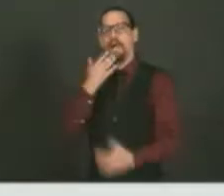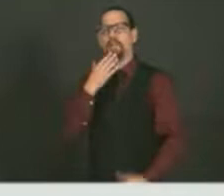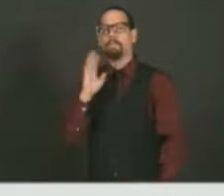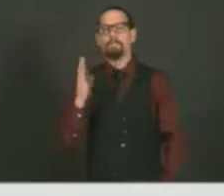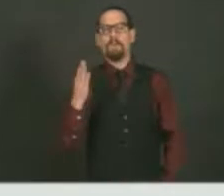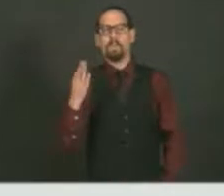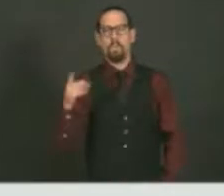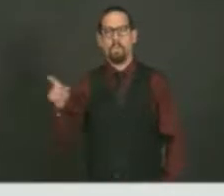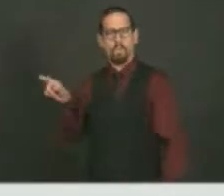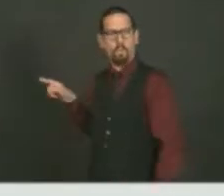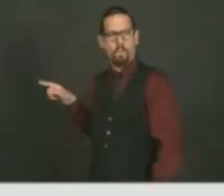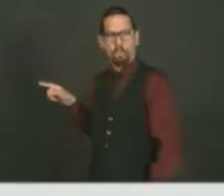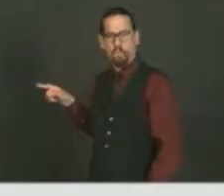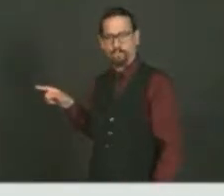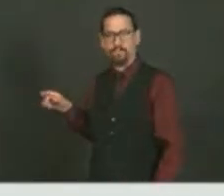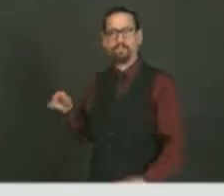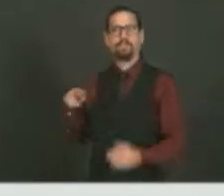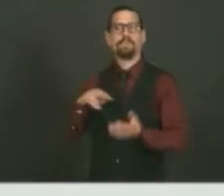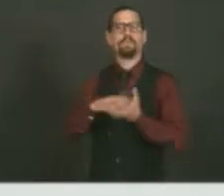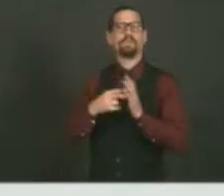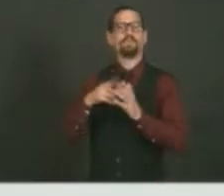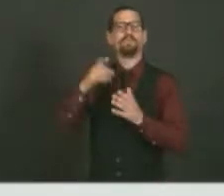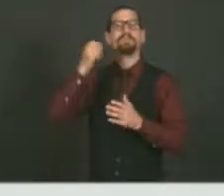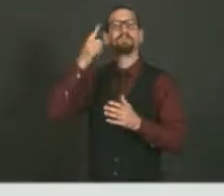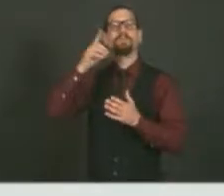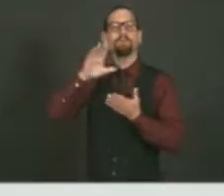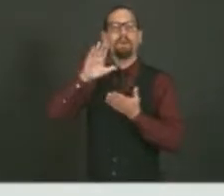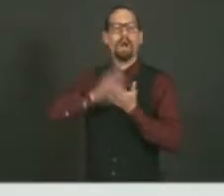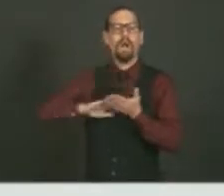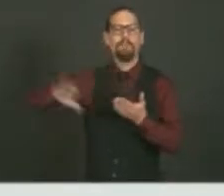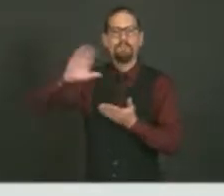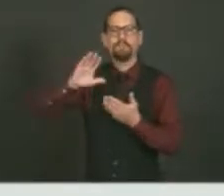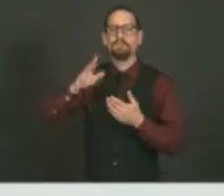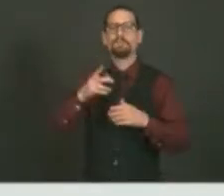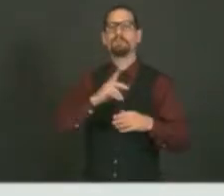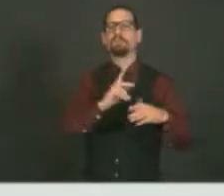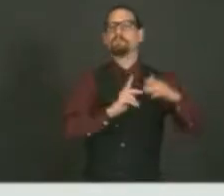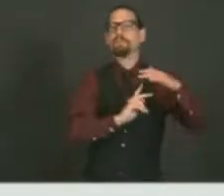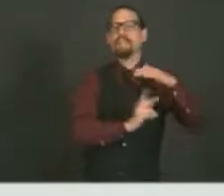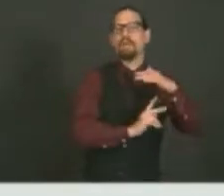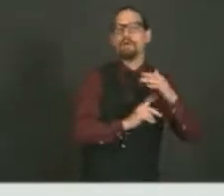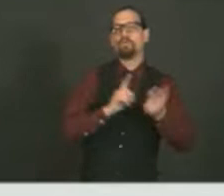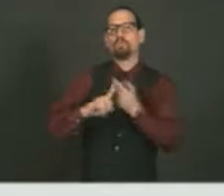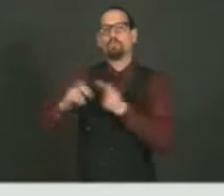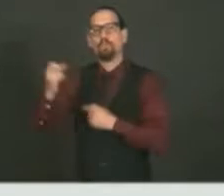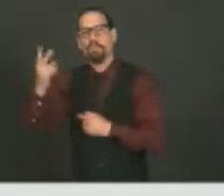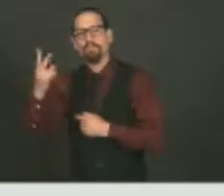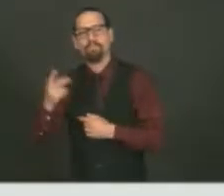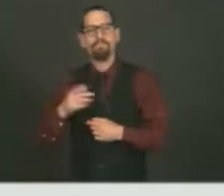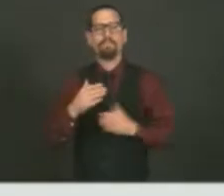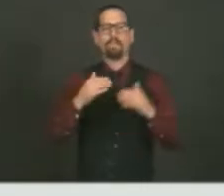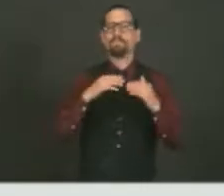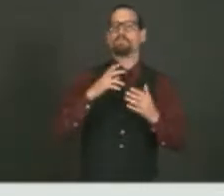minus schools, colleges, and nursing homes. And that's where all the action is,